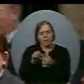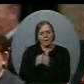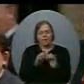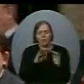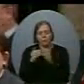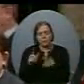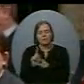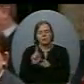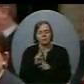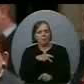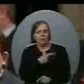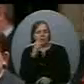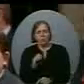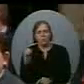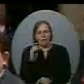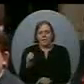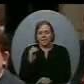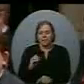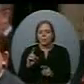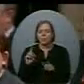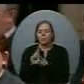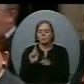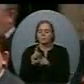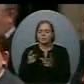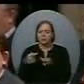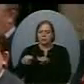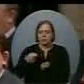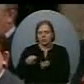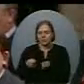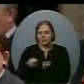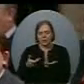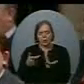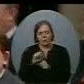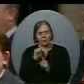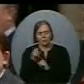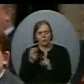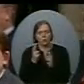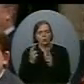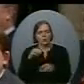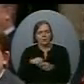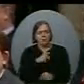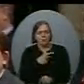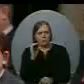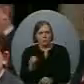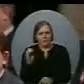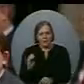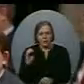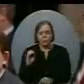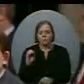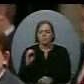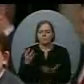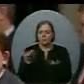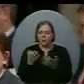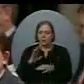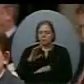Emergency Management Ontario to quickly implement the community's existing emergency management plan to ensure that